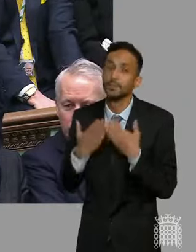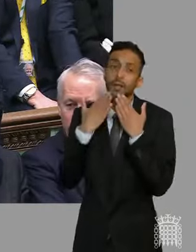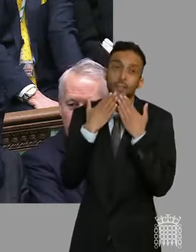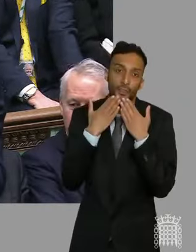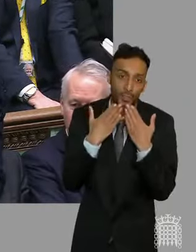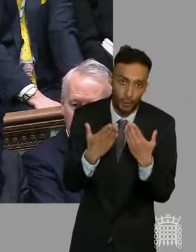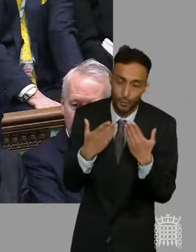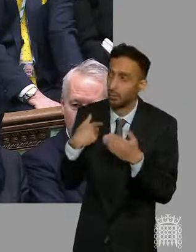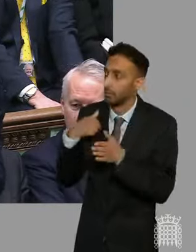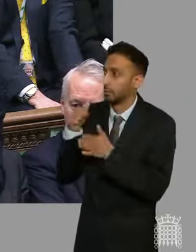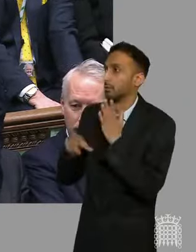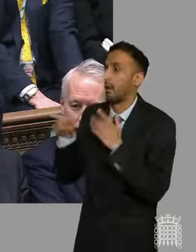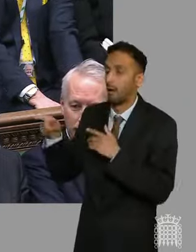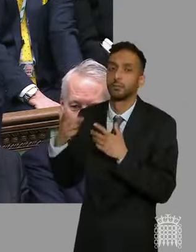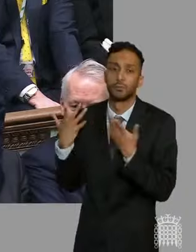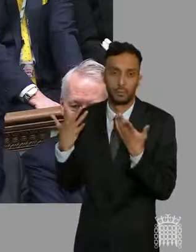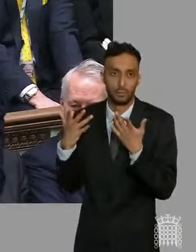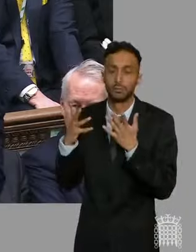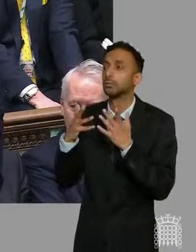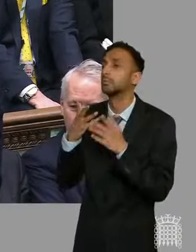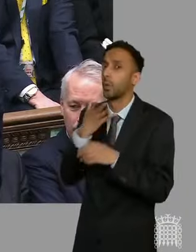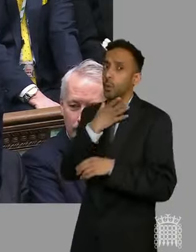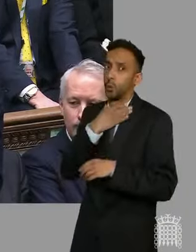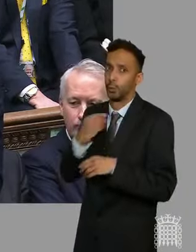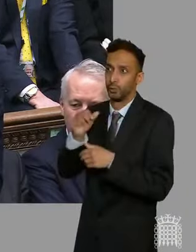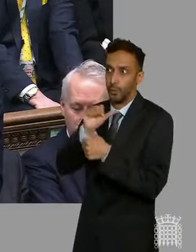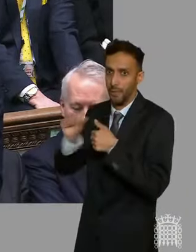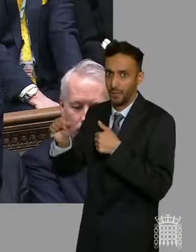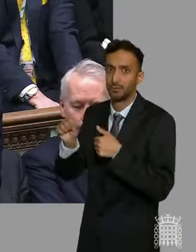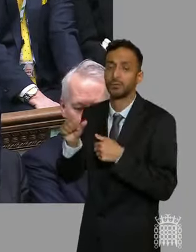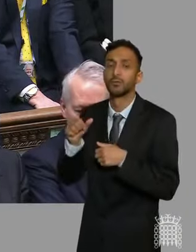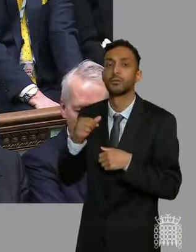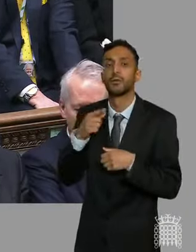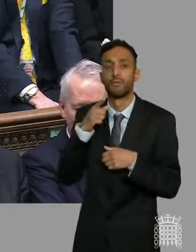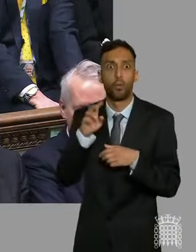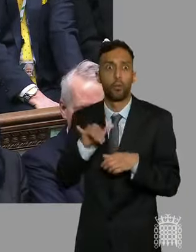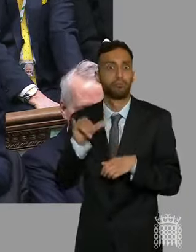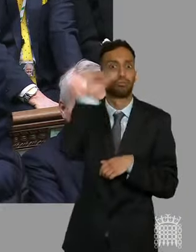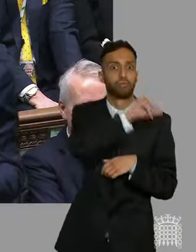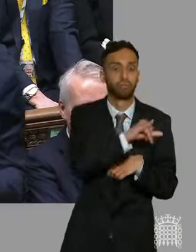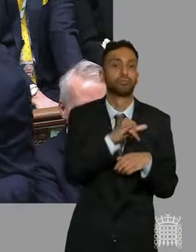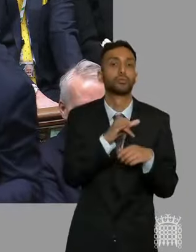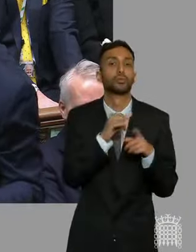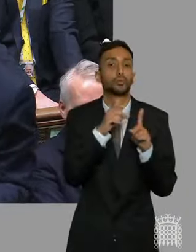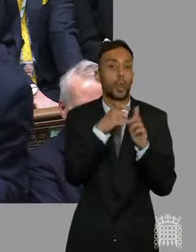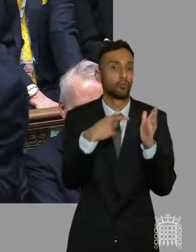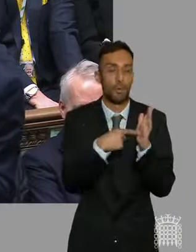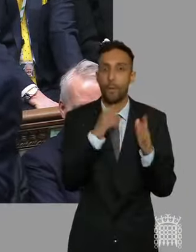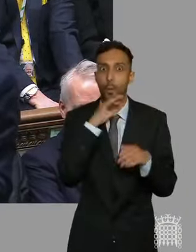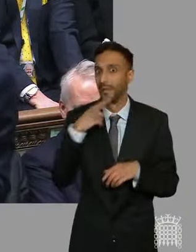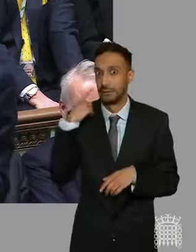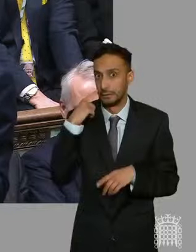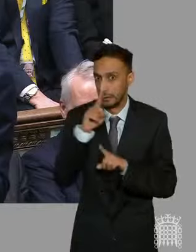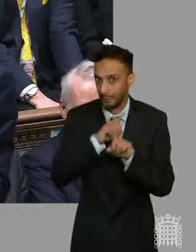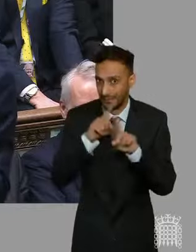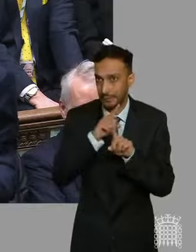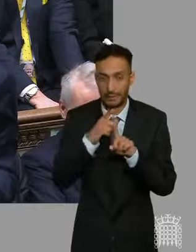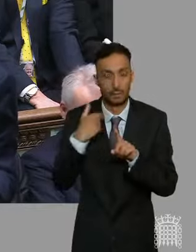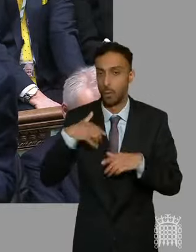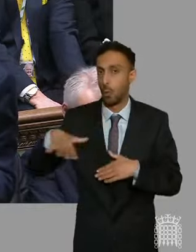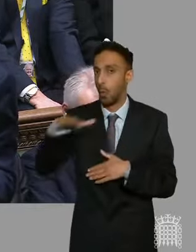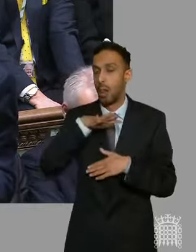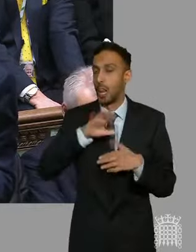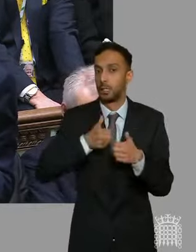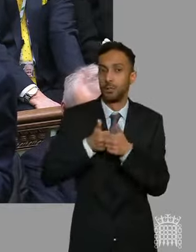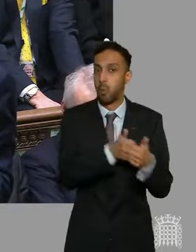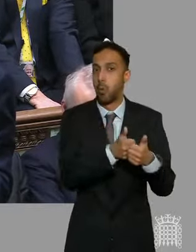White House? It won't be an easy meeting, but we're all behind him for our national interest. But it's already clear that under President Trump, we won't